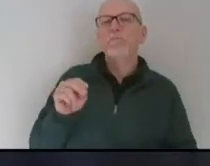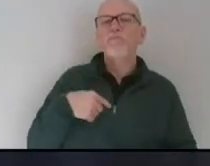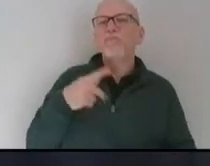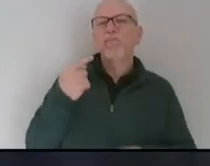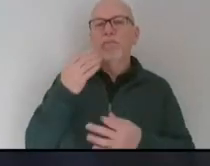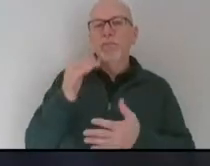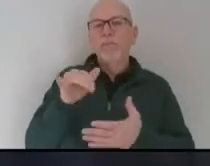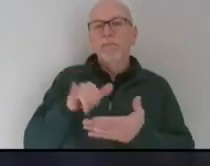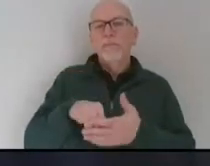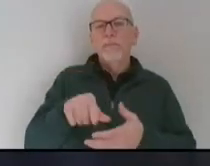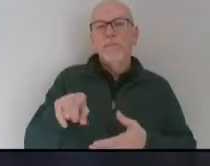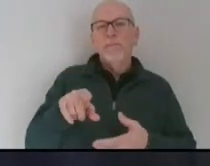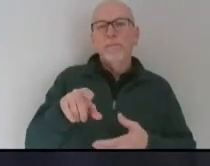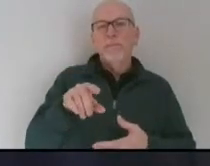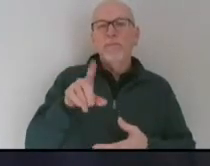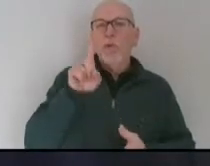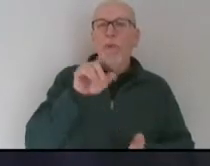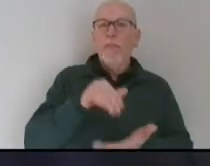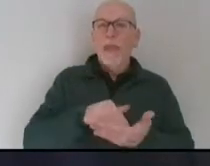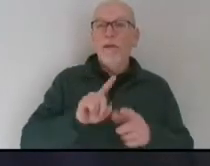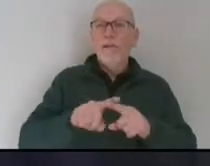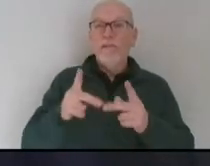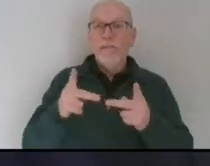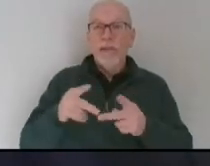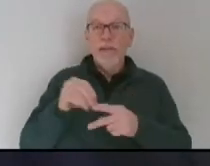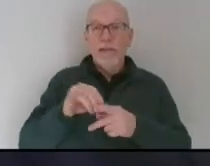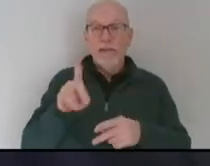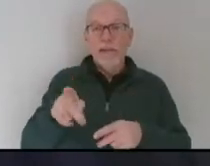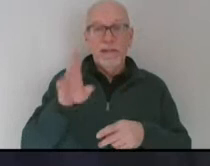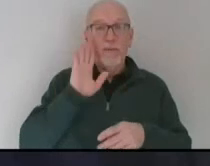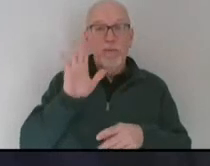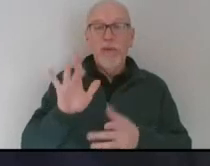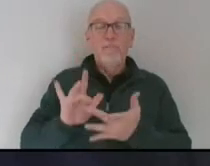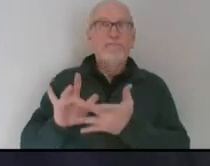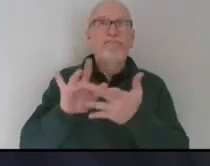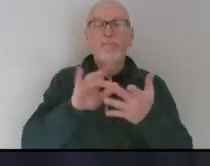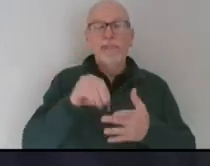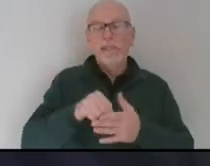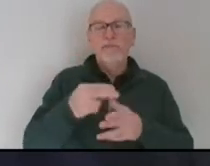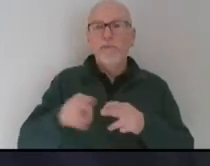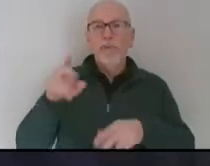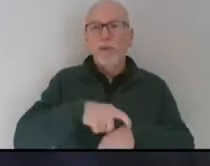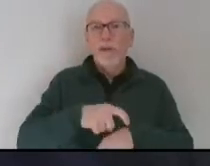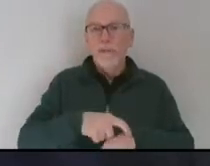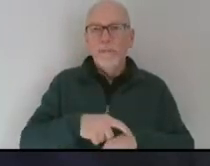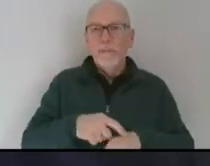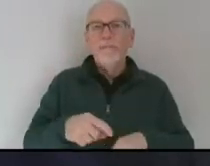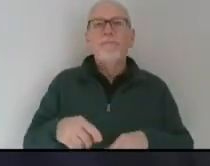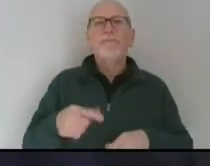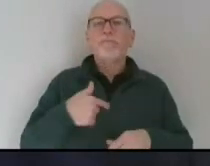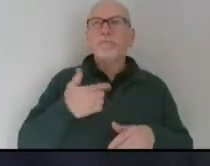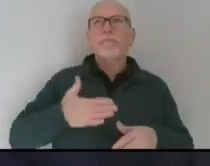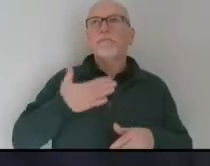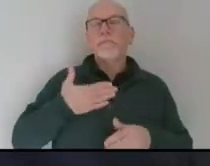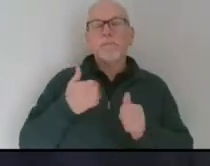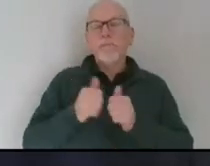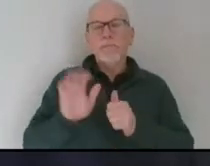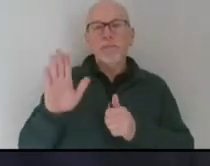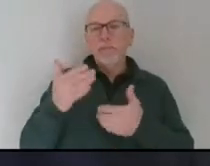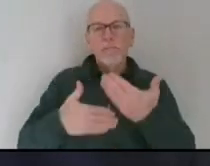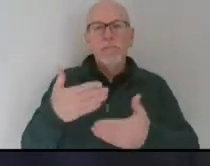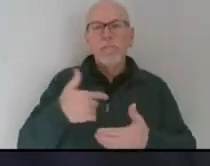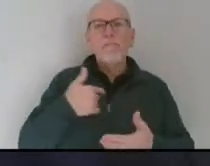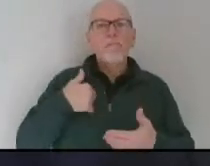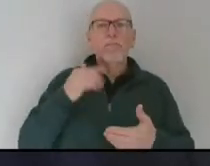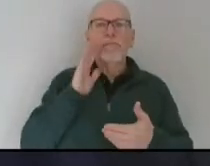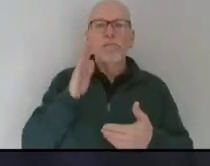that's 1,000 places across Indiana that they will have been to in this short amount of time. So we're happy with their progress, and we'll be, like